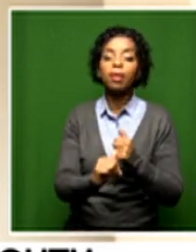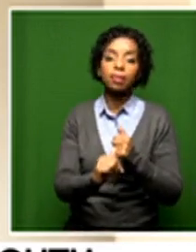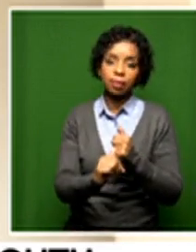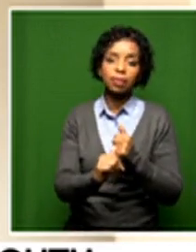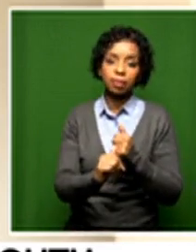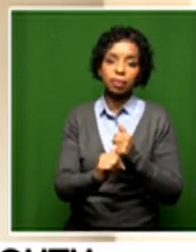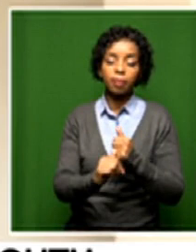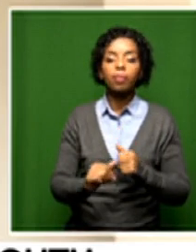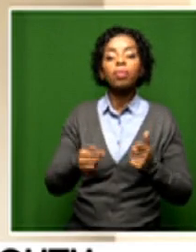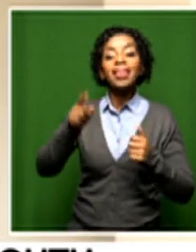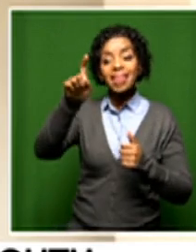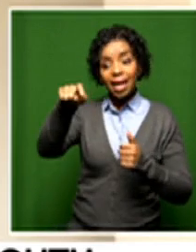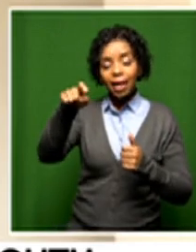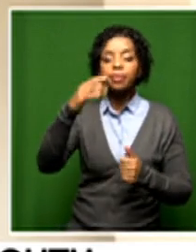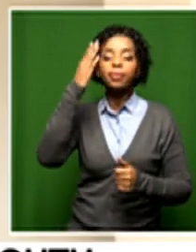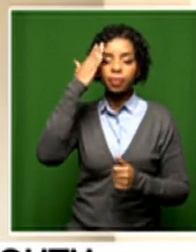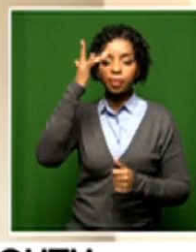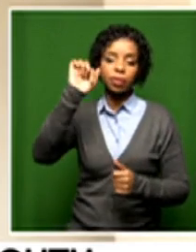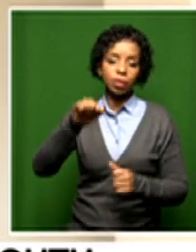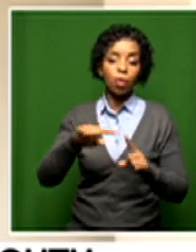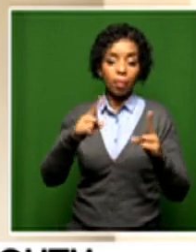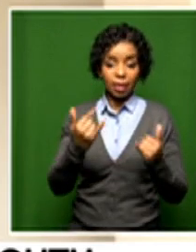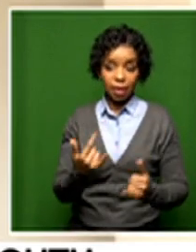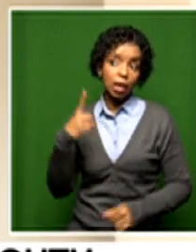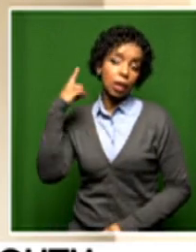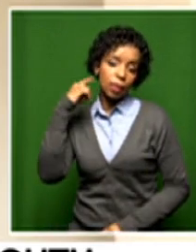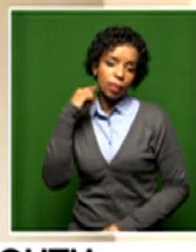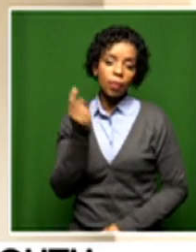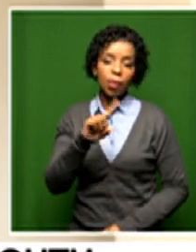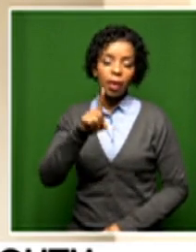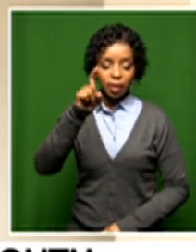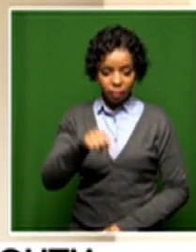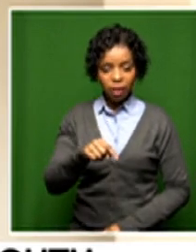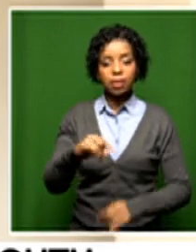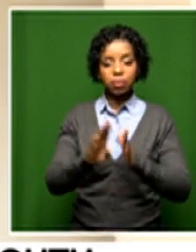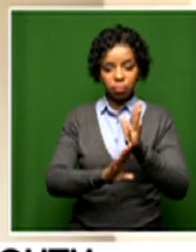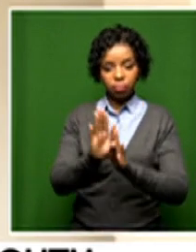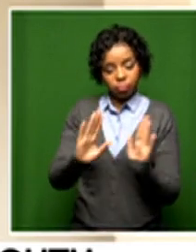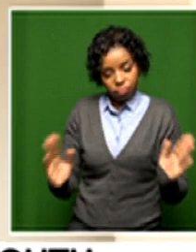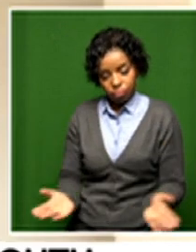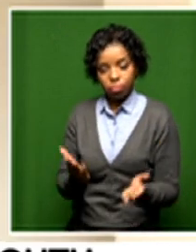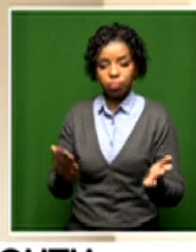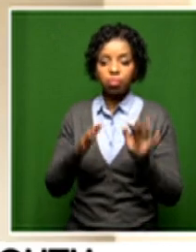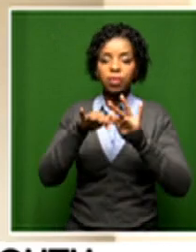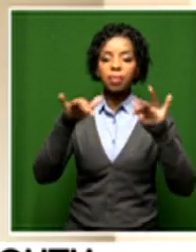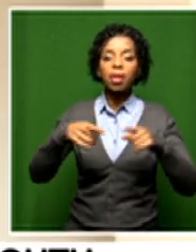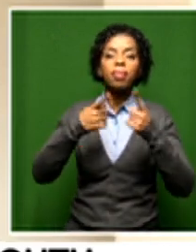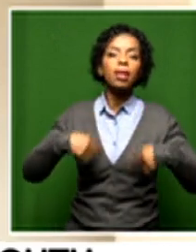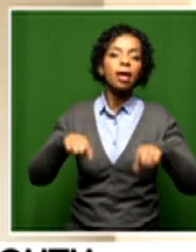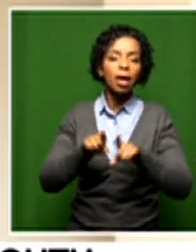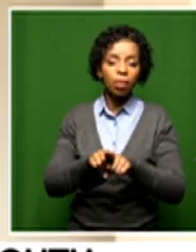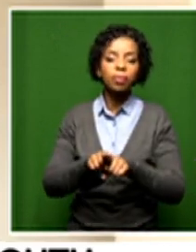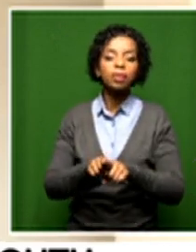just for background information. We still have to actively develop immunity in our community using the using